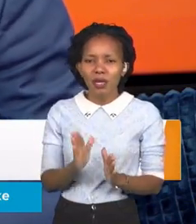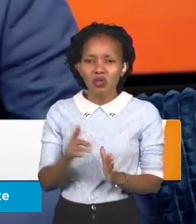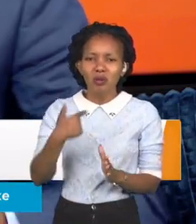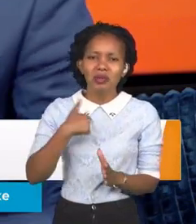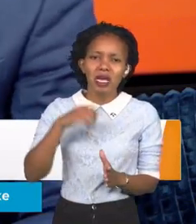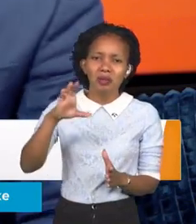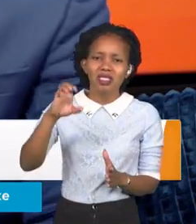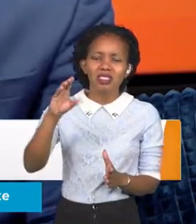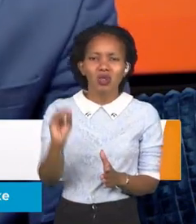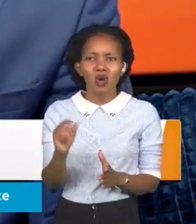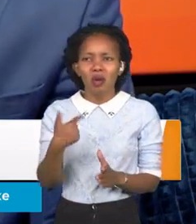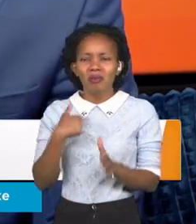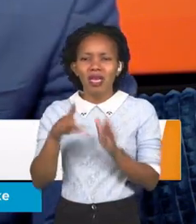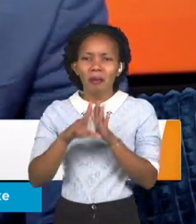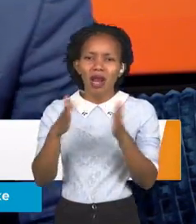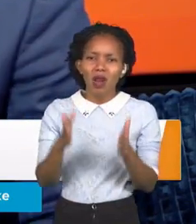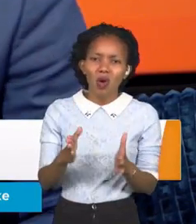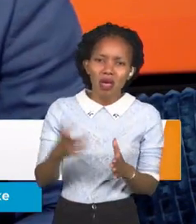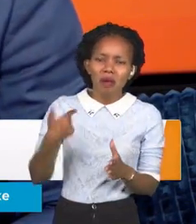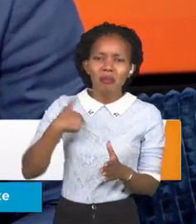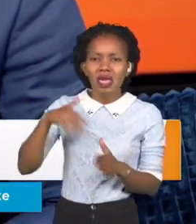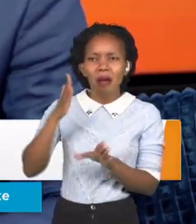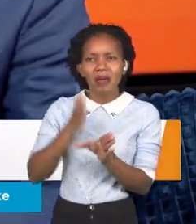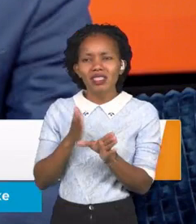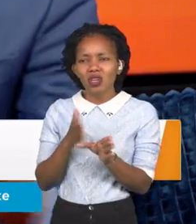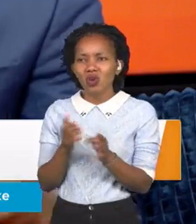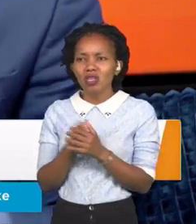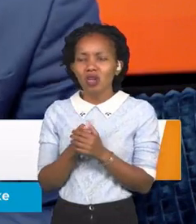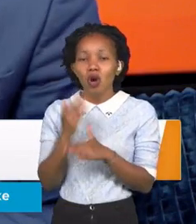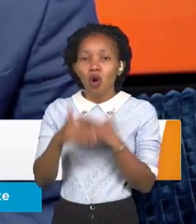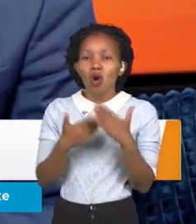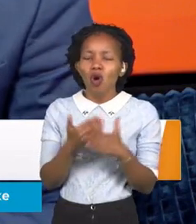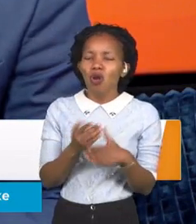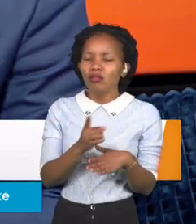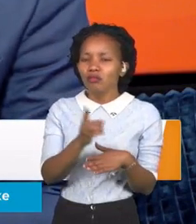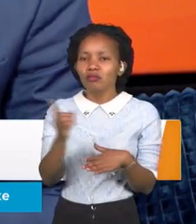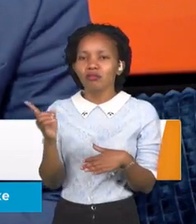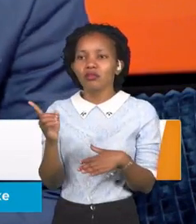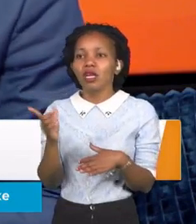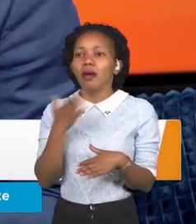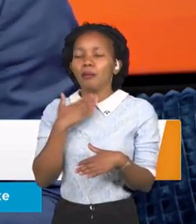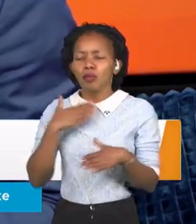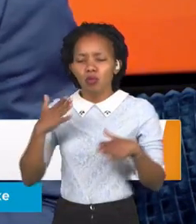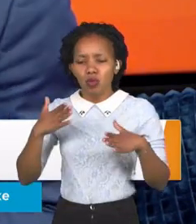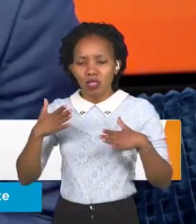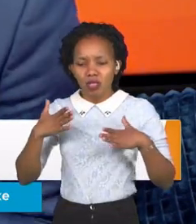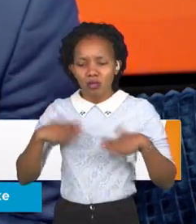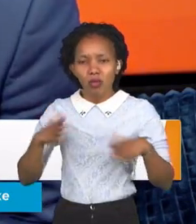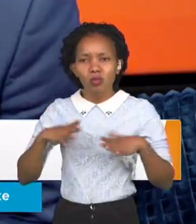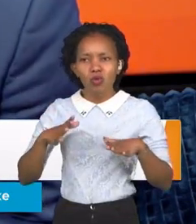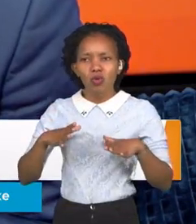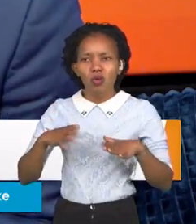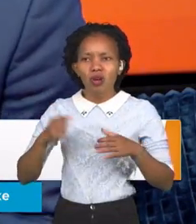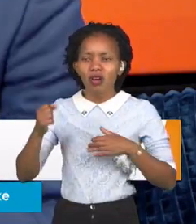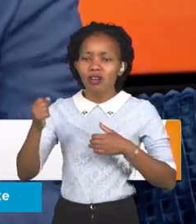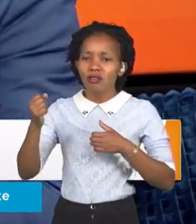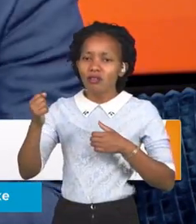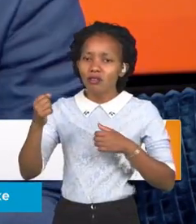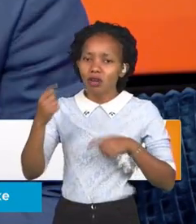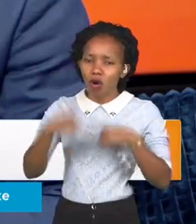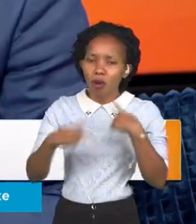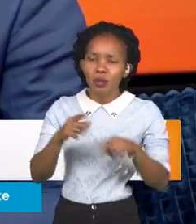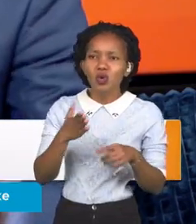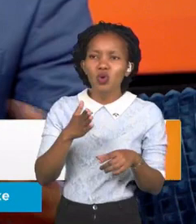CEO, I'm a lawyer, I'm a psychologist, all those careers. People are trying to kind of compete. Oh, which car do you drive, man? Yeah. I